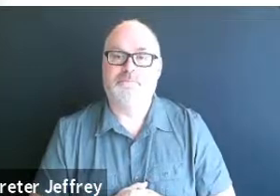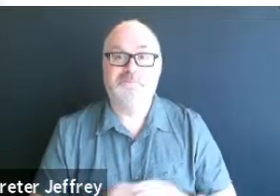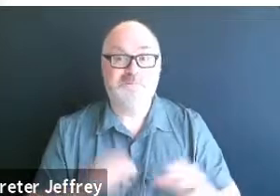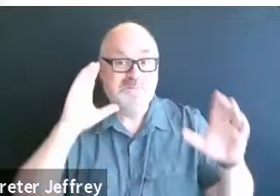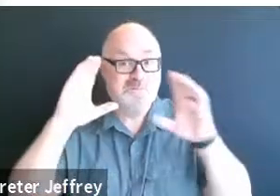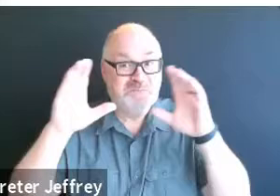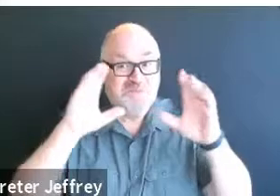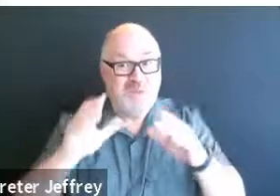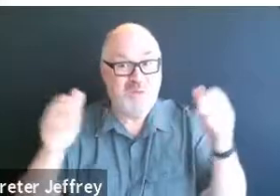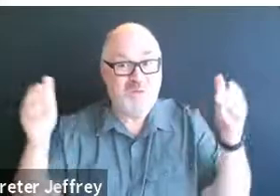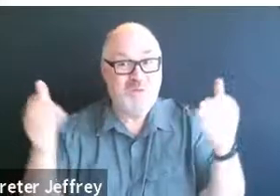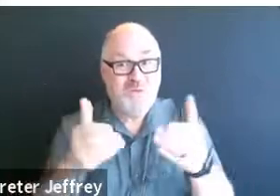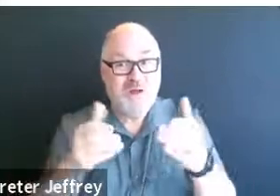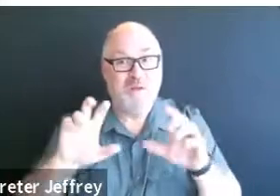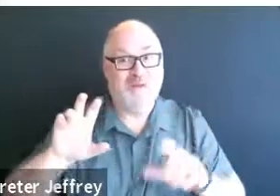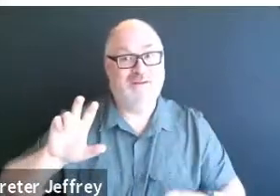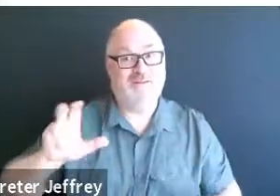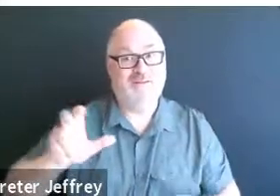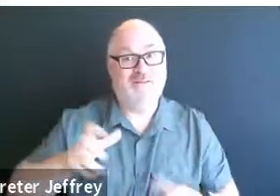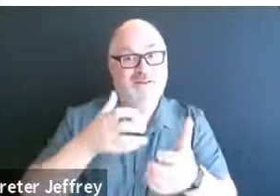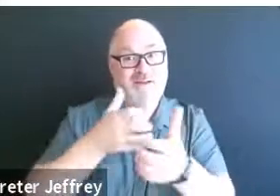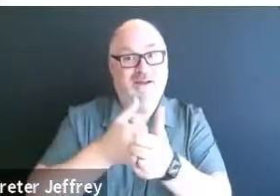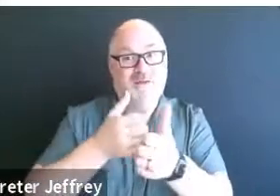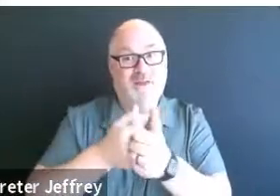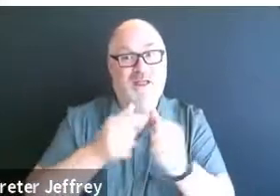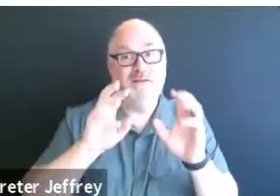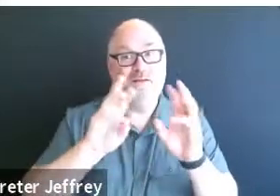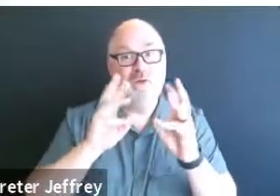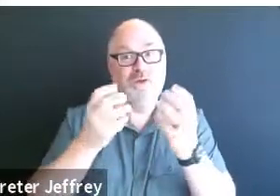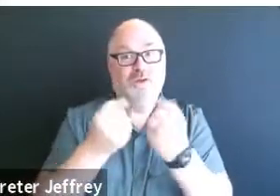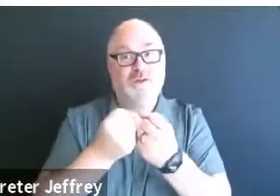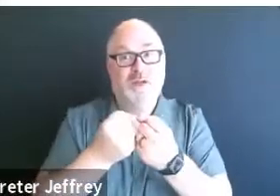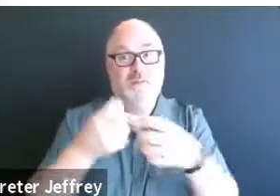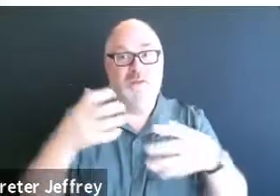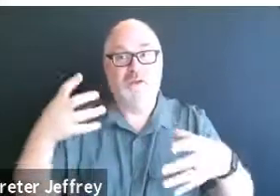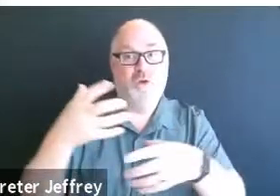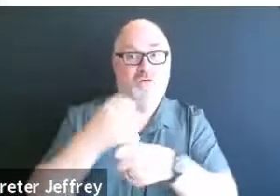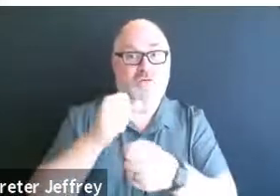Hello, and welcome to the Canvas Updates webinar. This is your overview for the week.